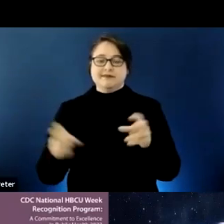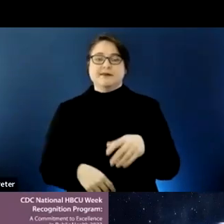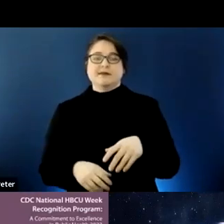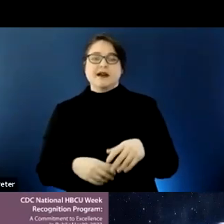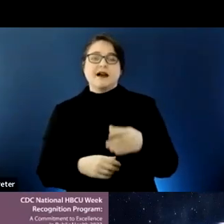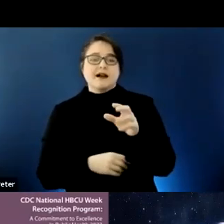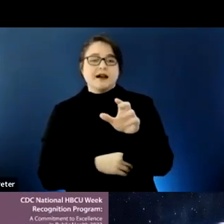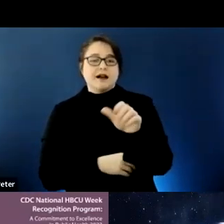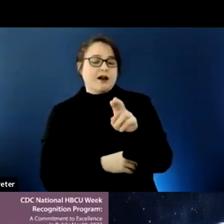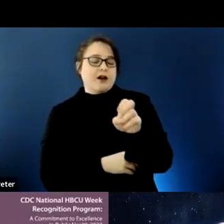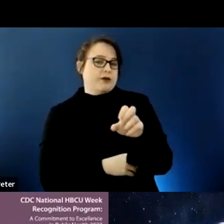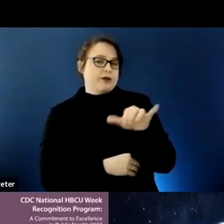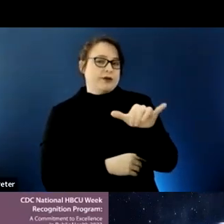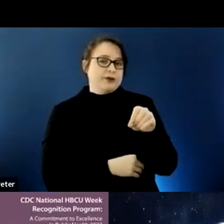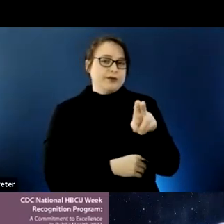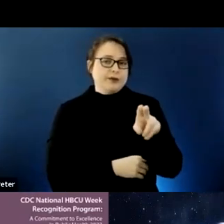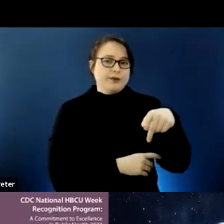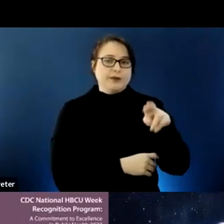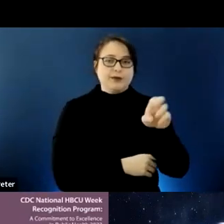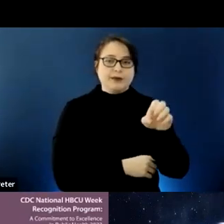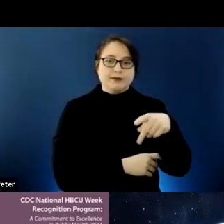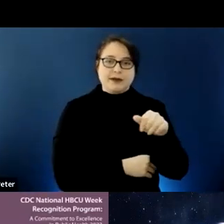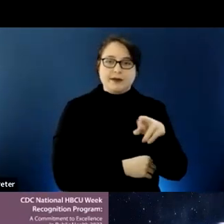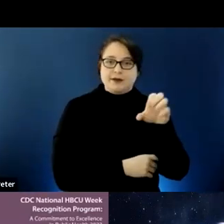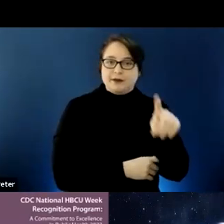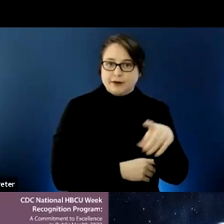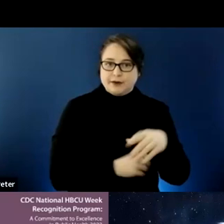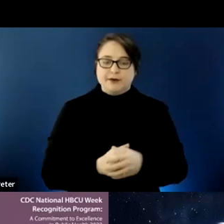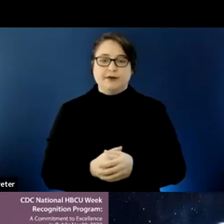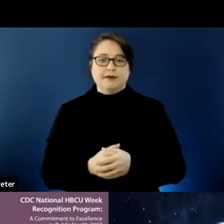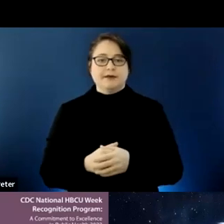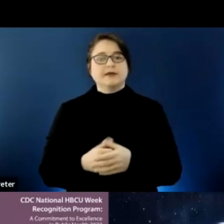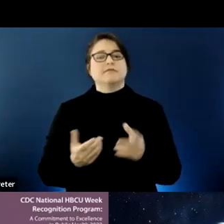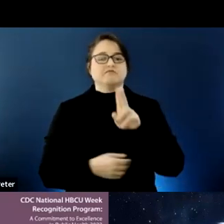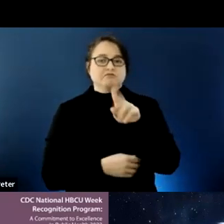Prevention Conversations About Southern Culture, Men Who Have Sex with Men and PrEP Uptake.